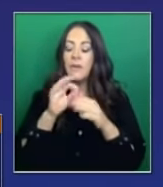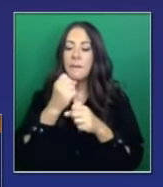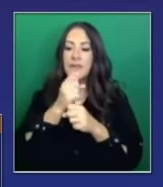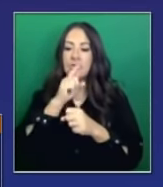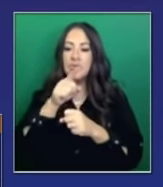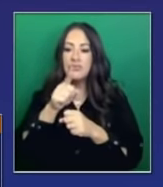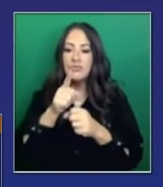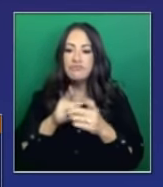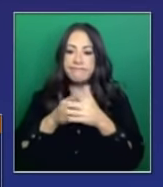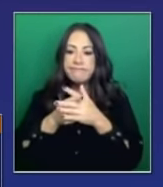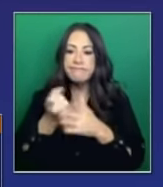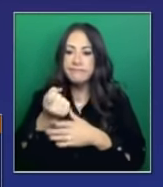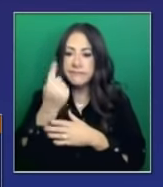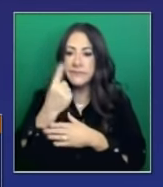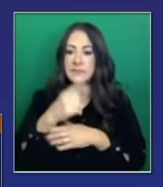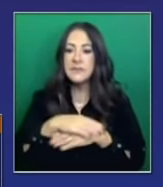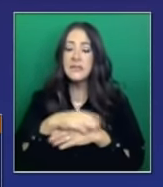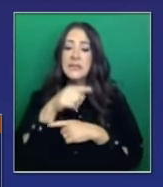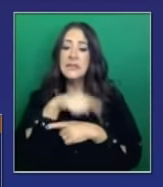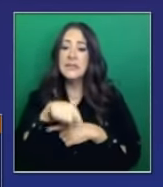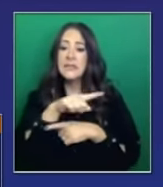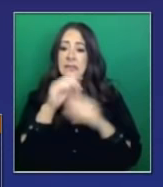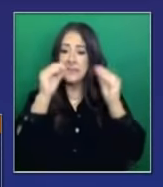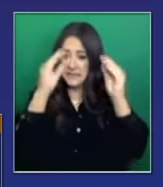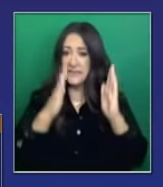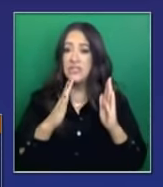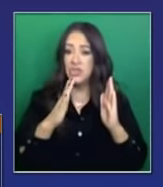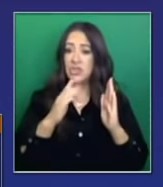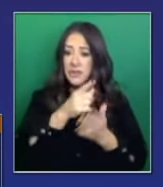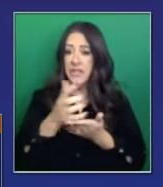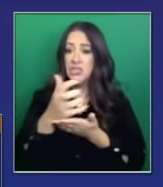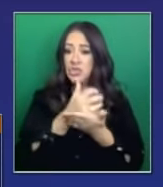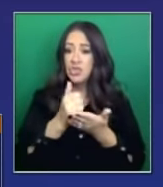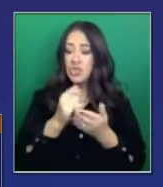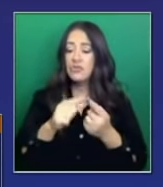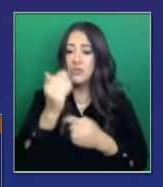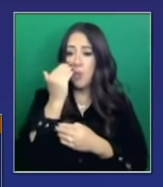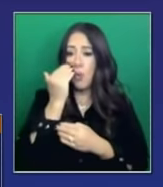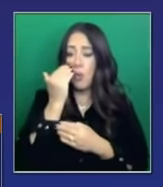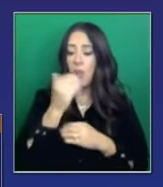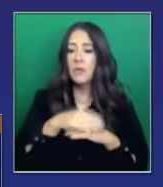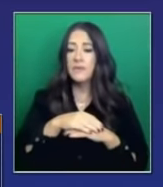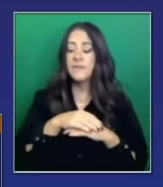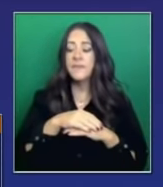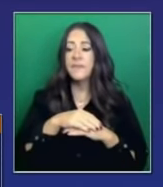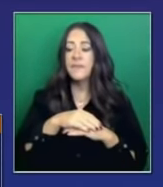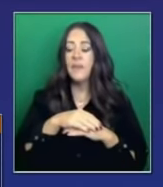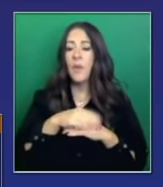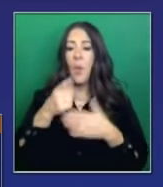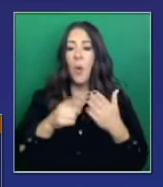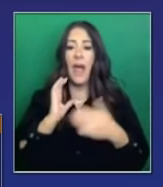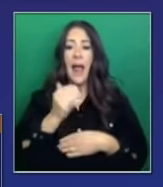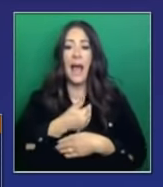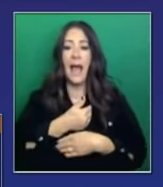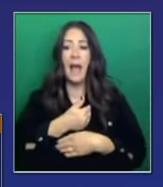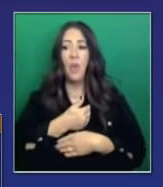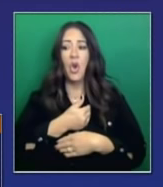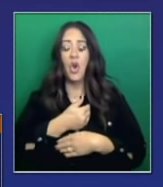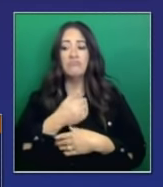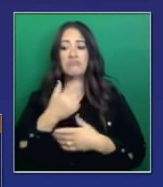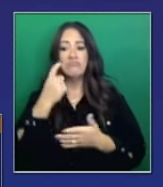think they deserve to hear folks in positions, in the legislature and the executive branch acknowledge this very